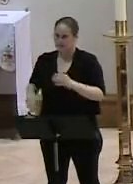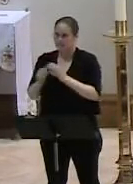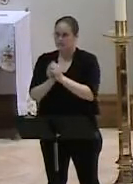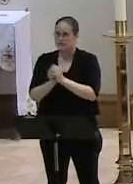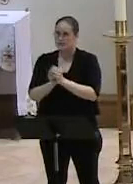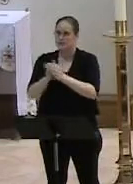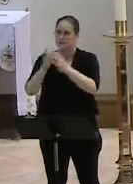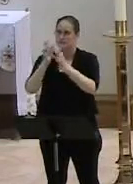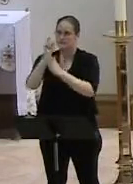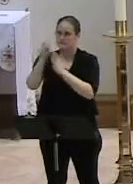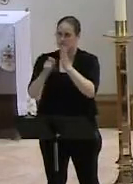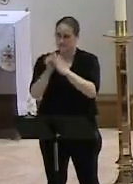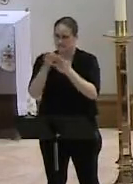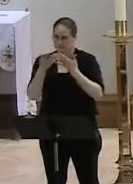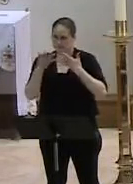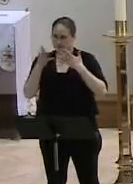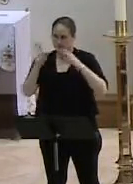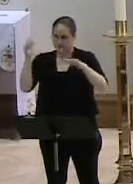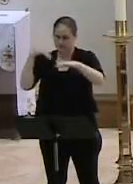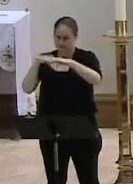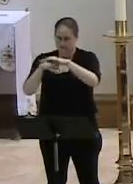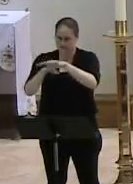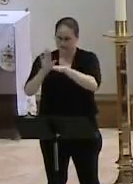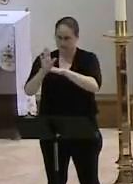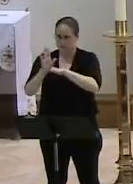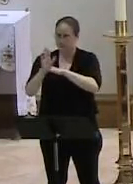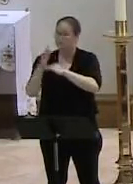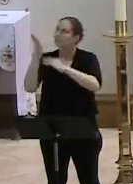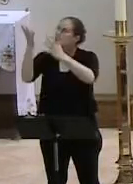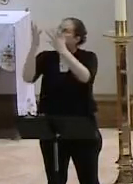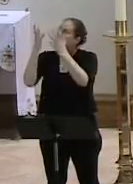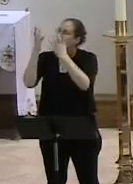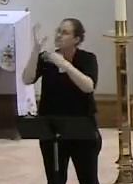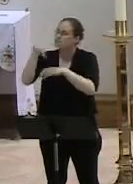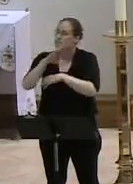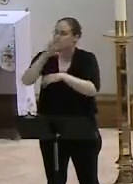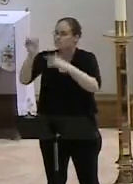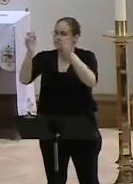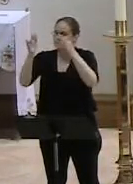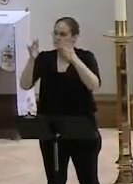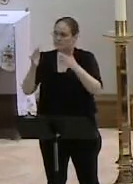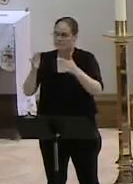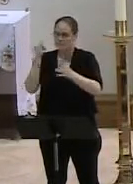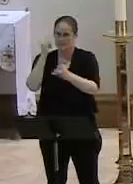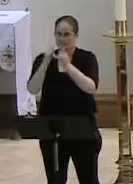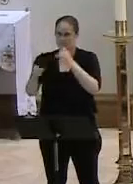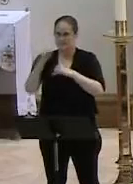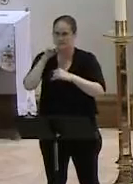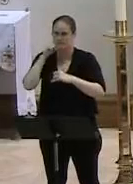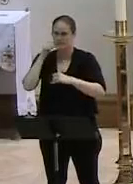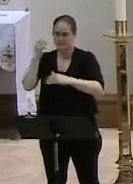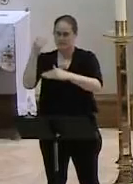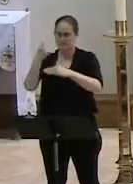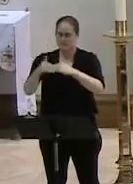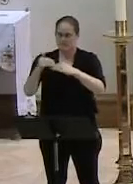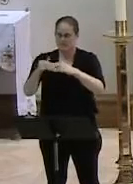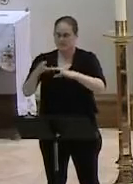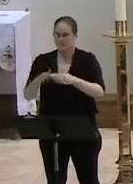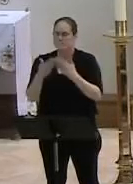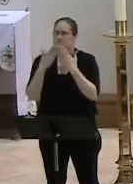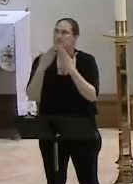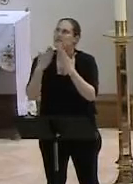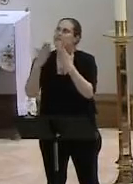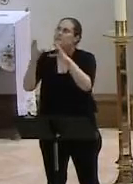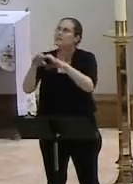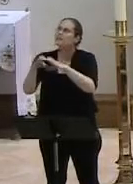he was betrayed and entered willingly into his passion, he took bread and, giving thanks, broke it and gave it